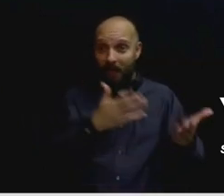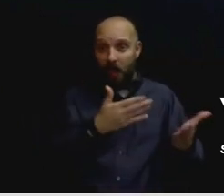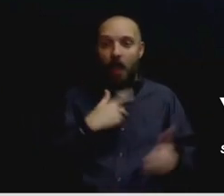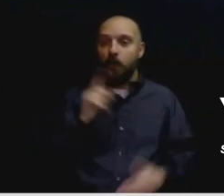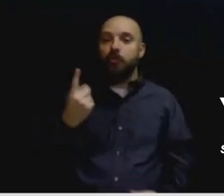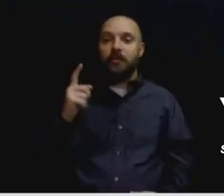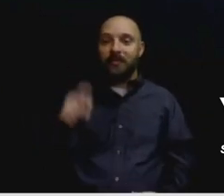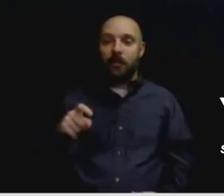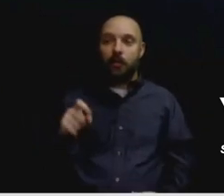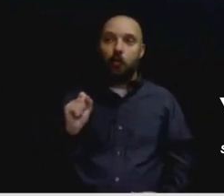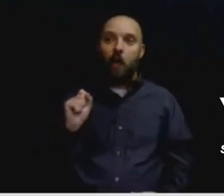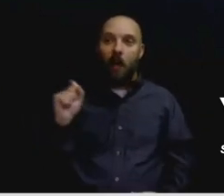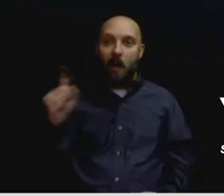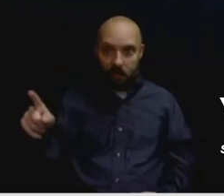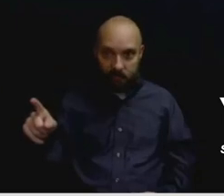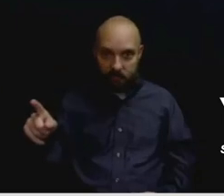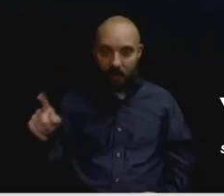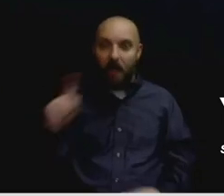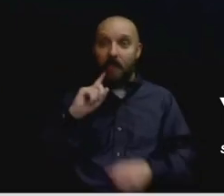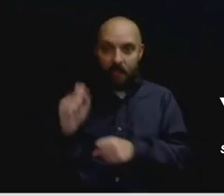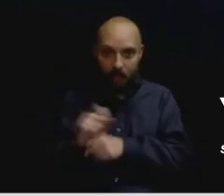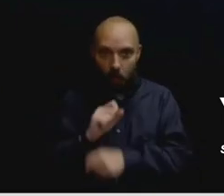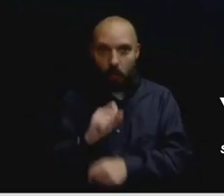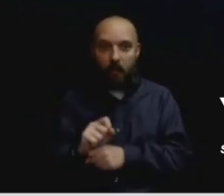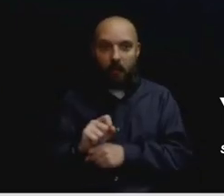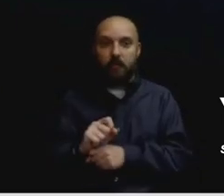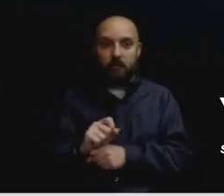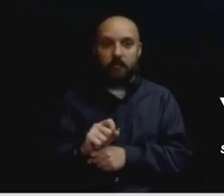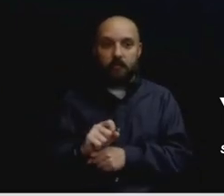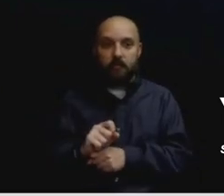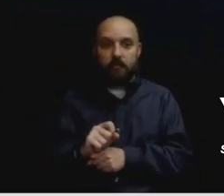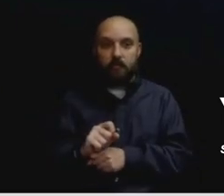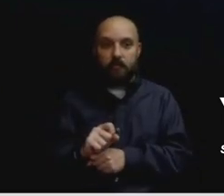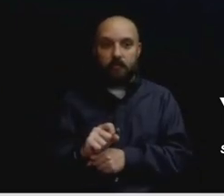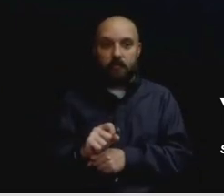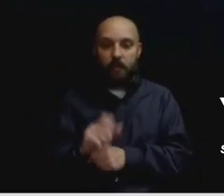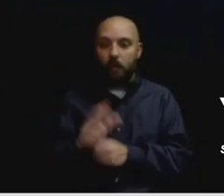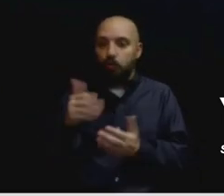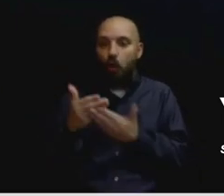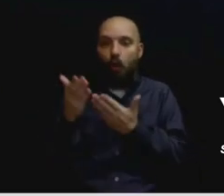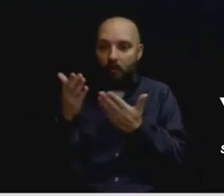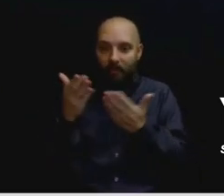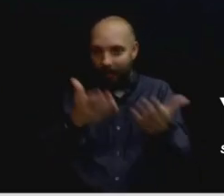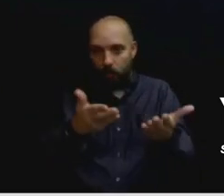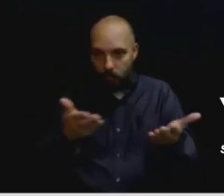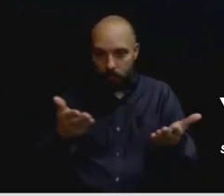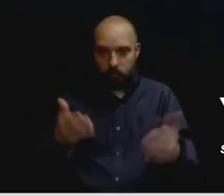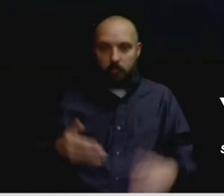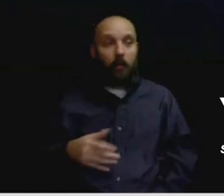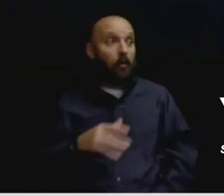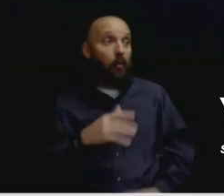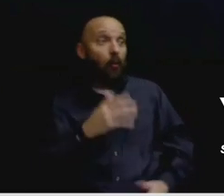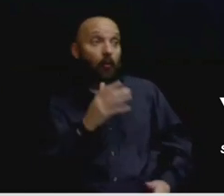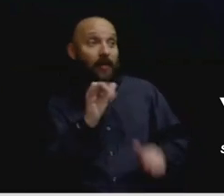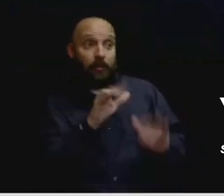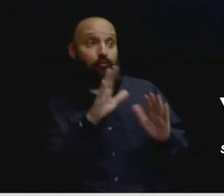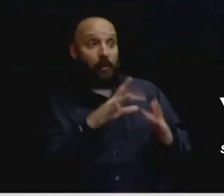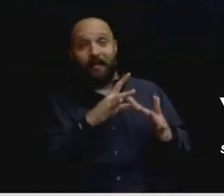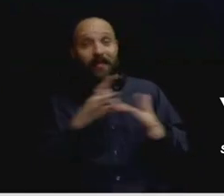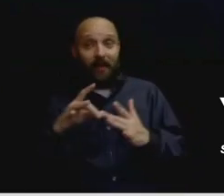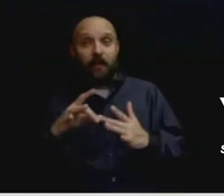ask, and literally it was all there. Yeah, which is a good lead in to